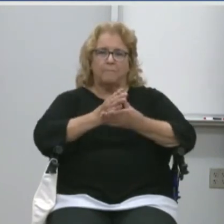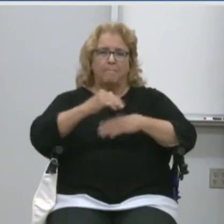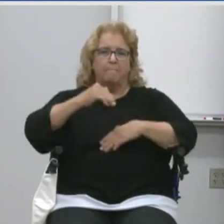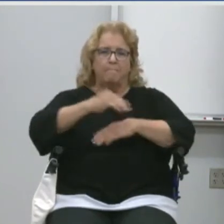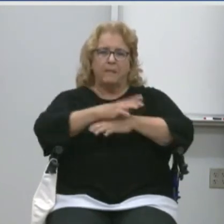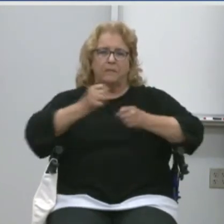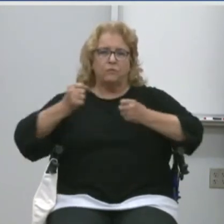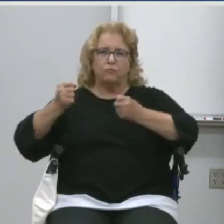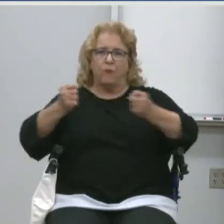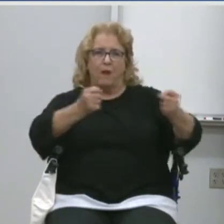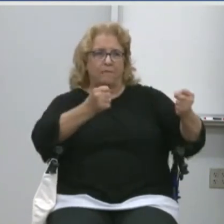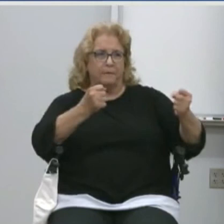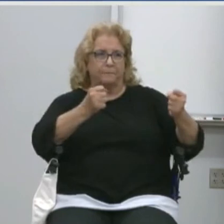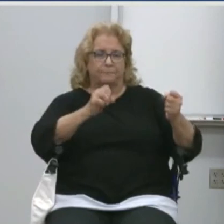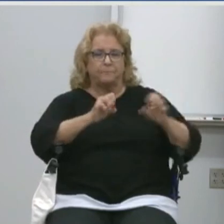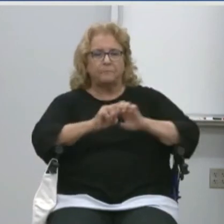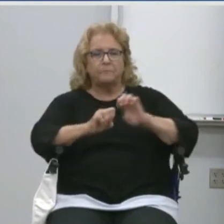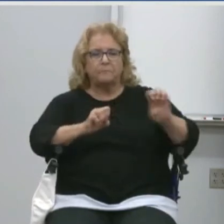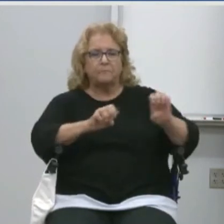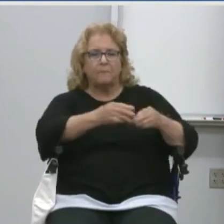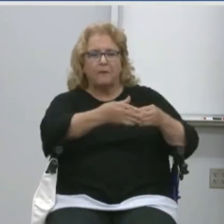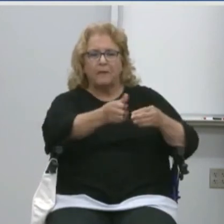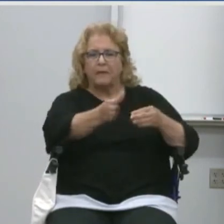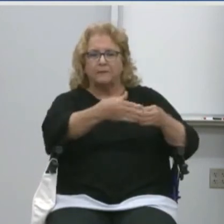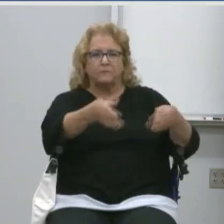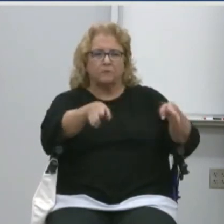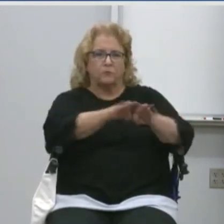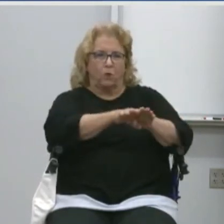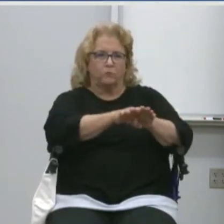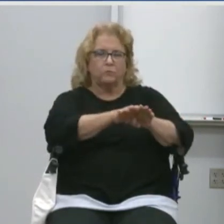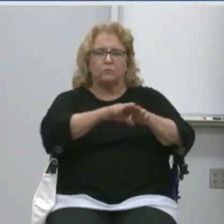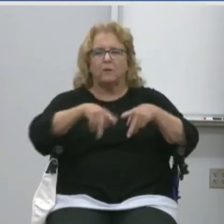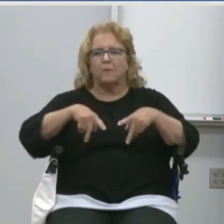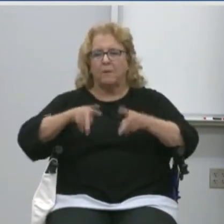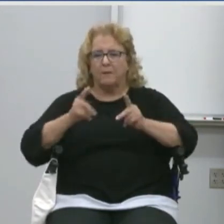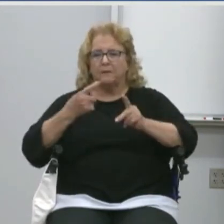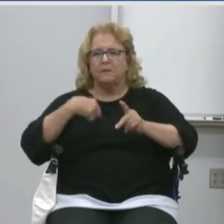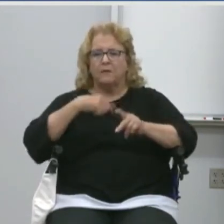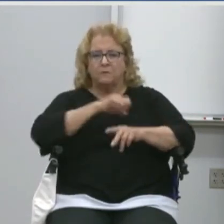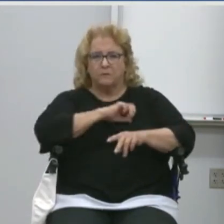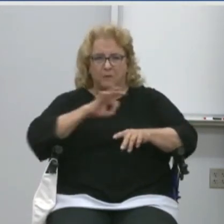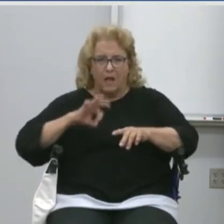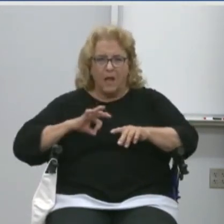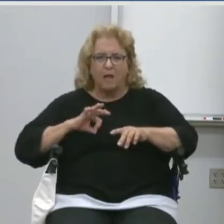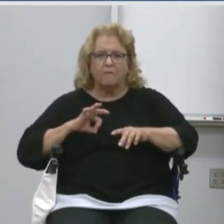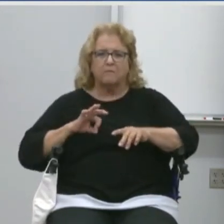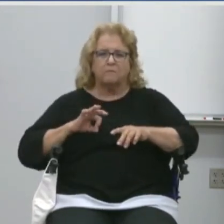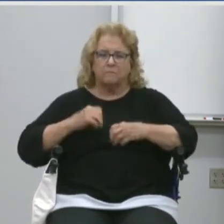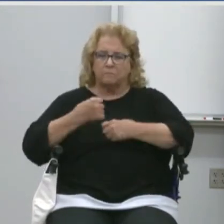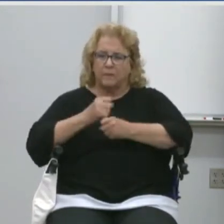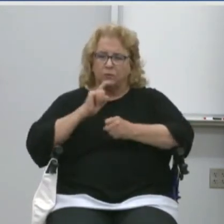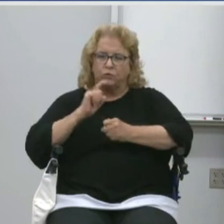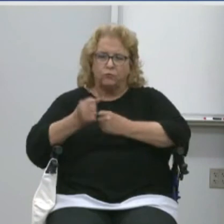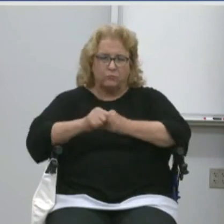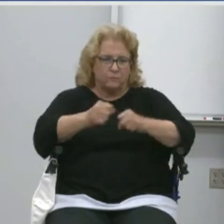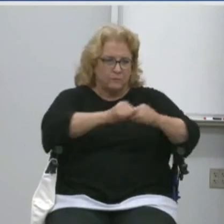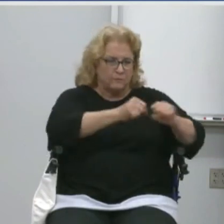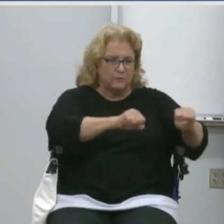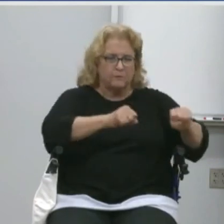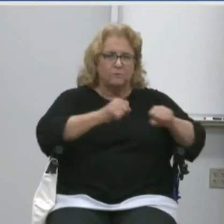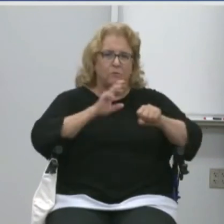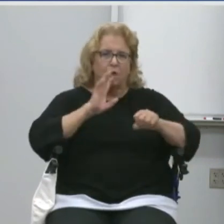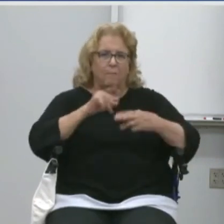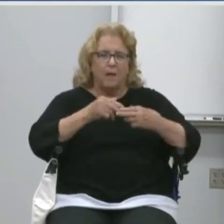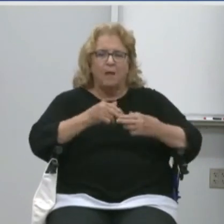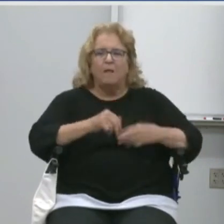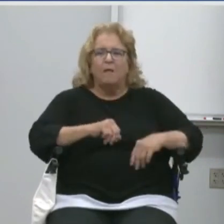closed those eastbound gates, and that allows our staff and the coastal staff time to get out there and secure those assets that Mr. Recktenwald was talking about, those